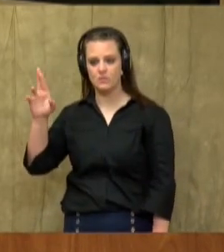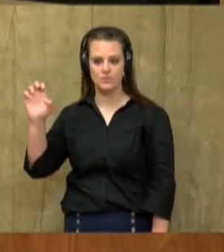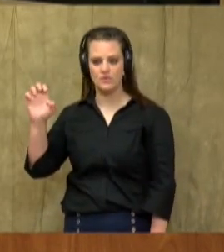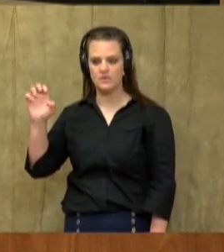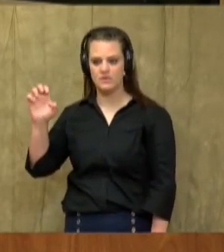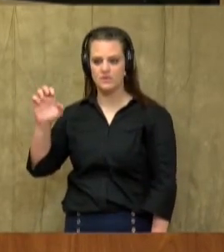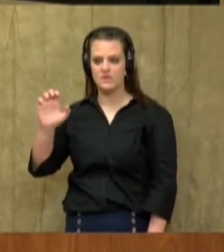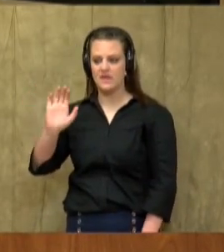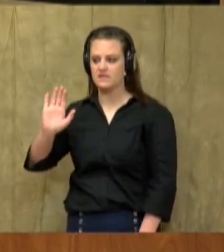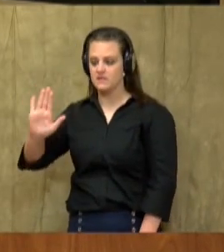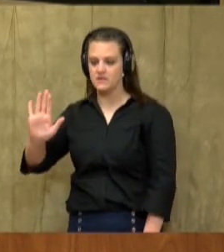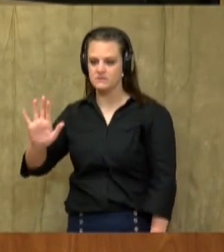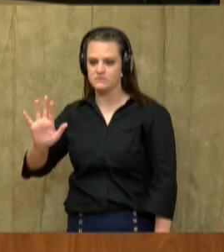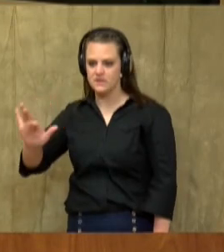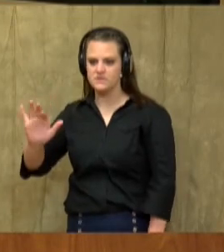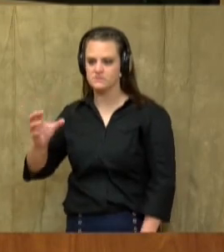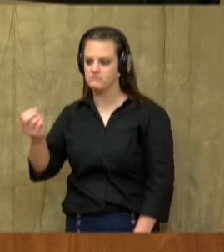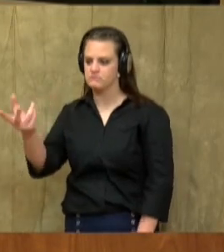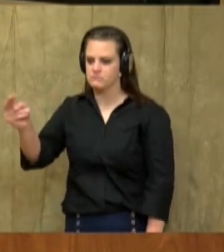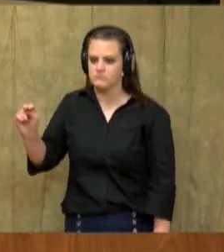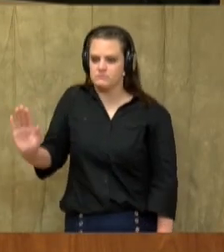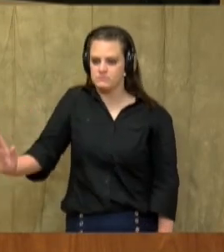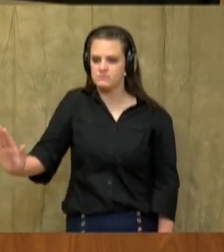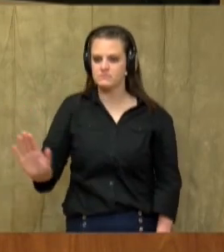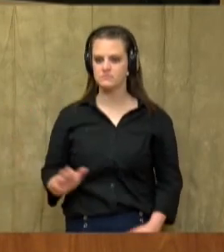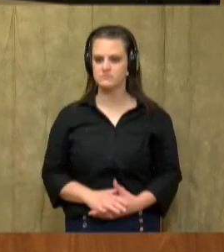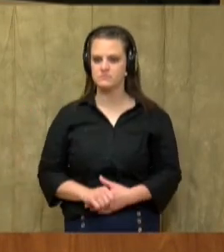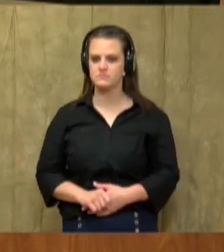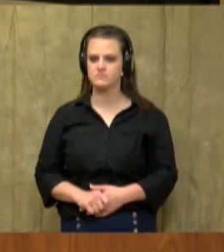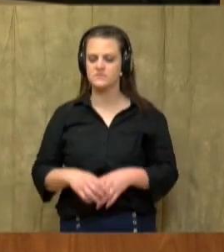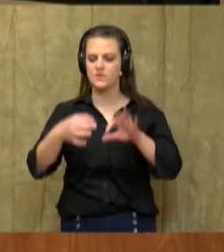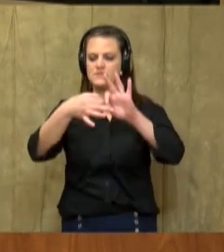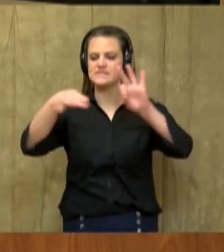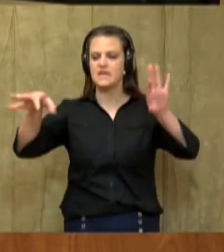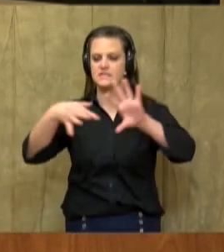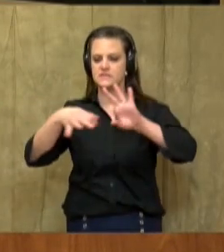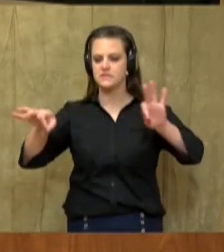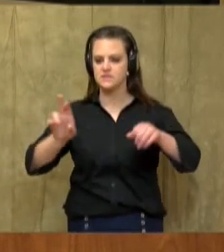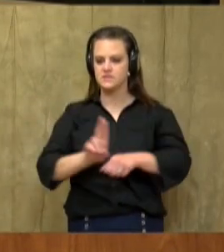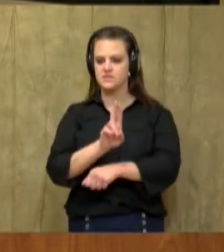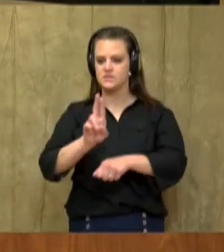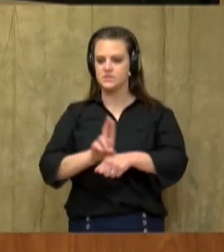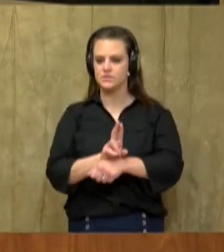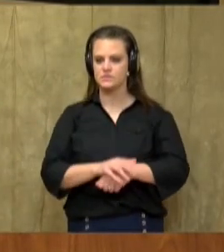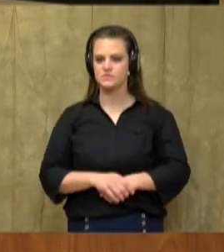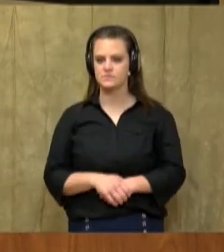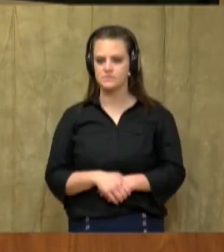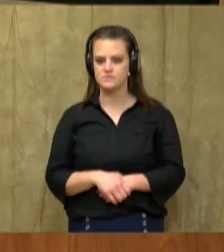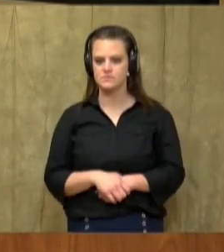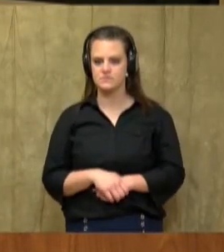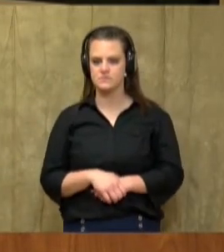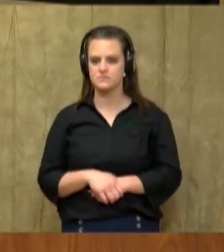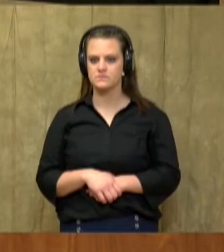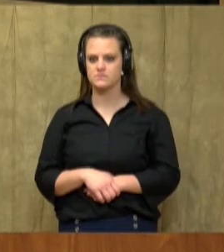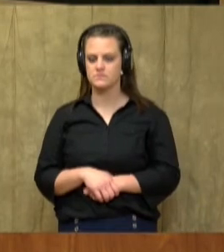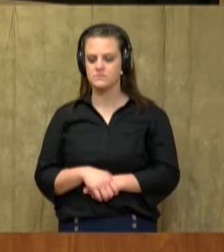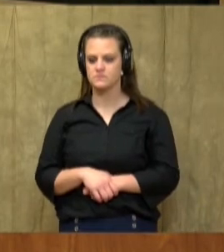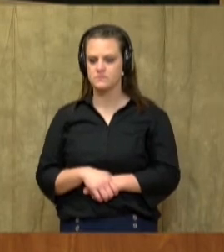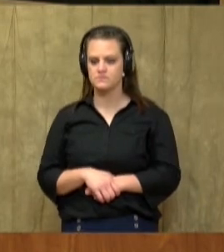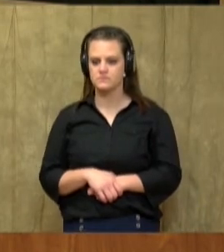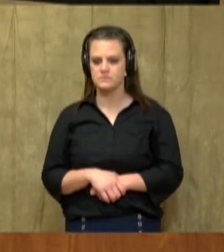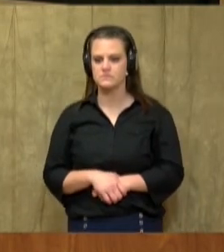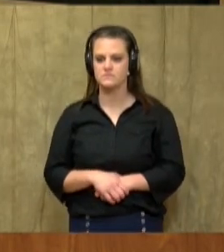that belongs to you. Okay? So let's look at them in sentences. All right? We're going to use these first sentences with